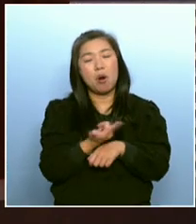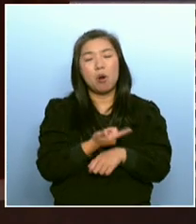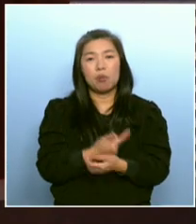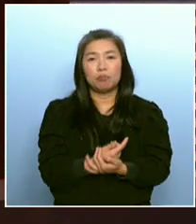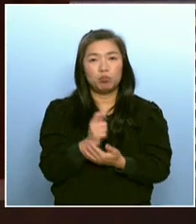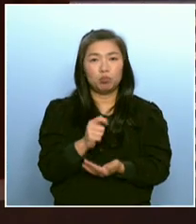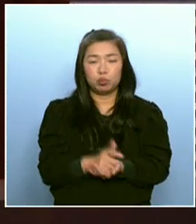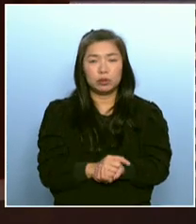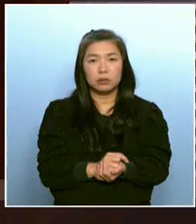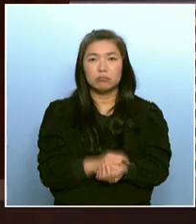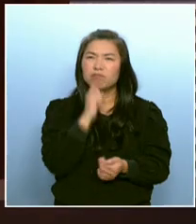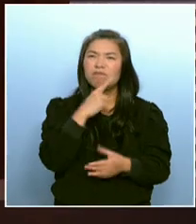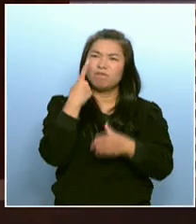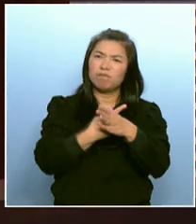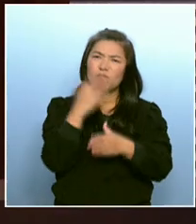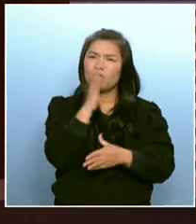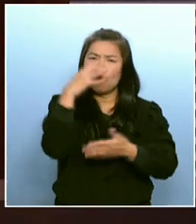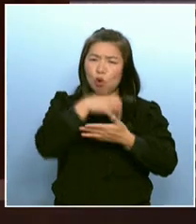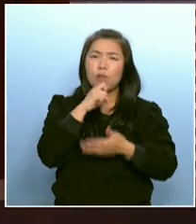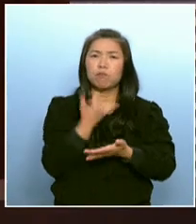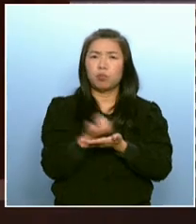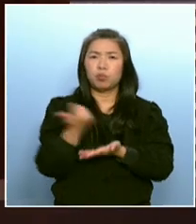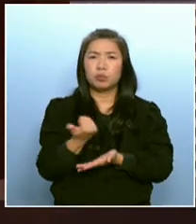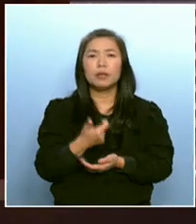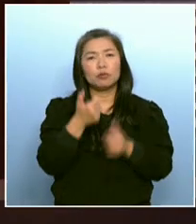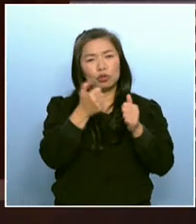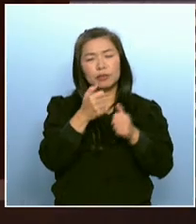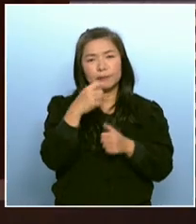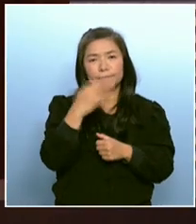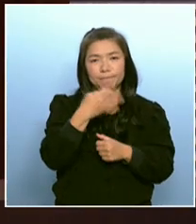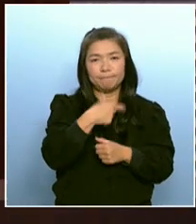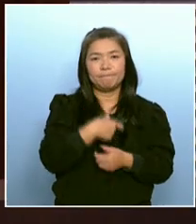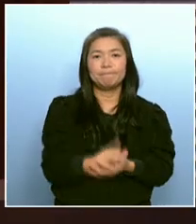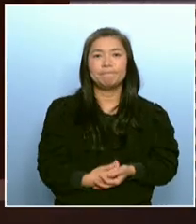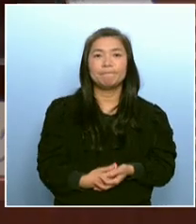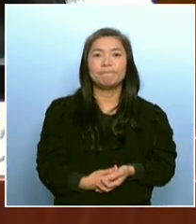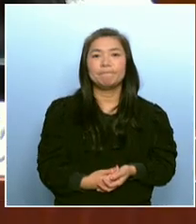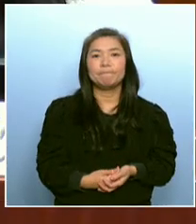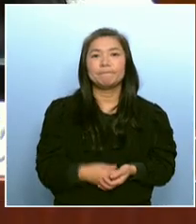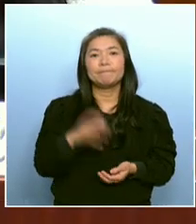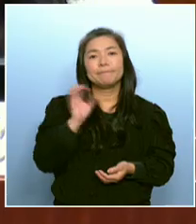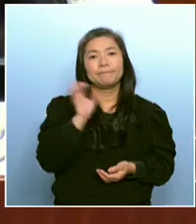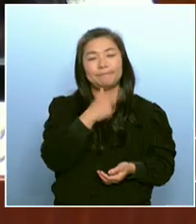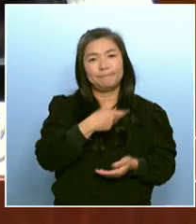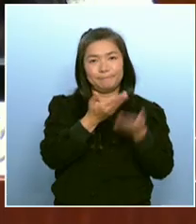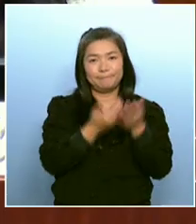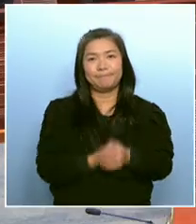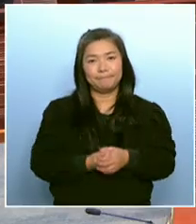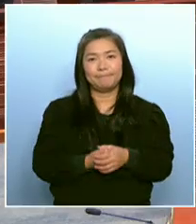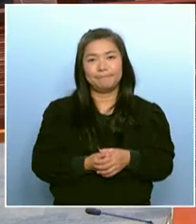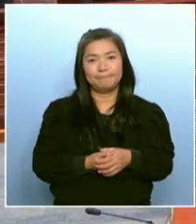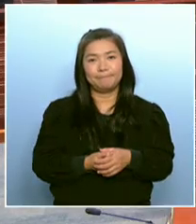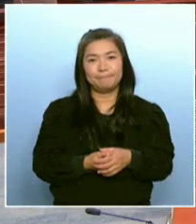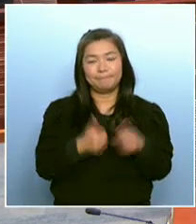mother also waited for this kind of services. According to my recollection, she only waited for about a month. Next, Mr.